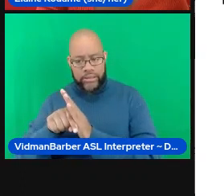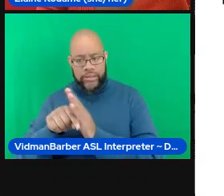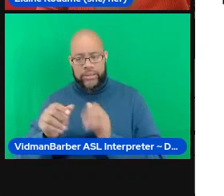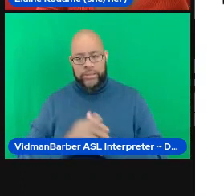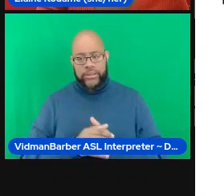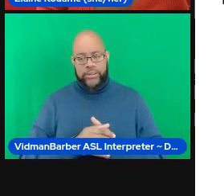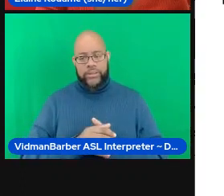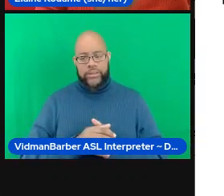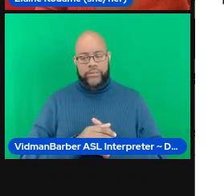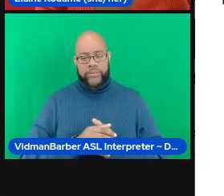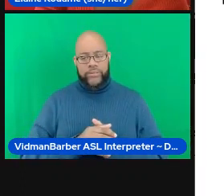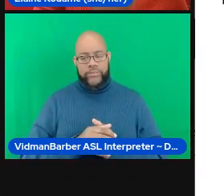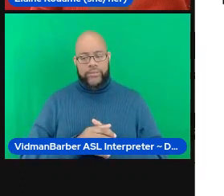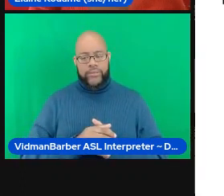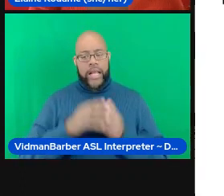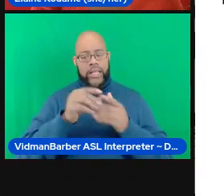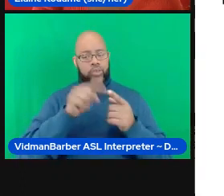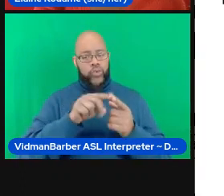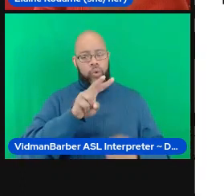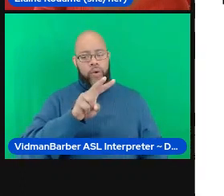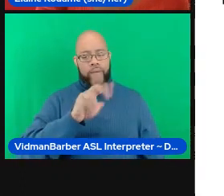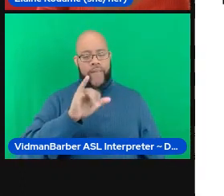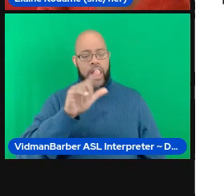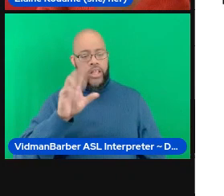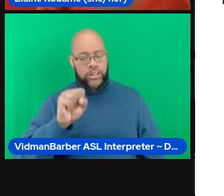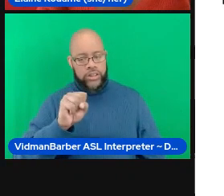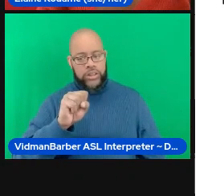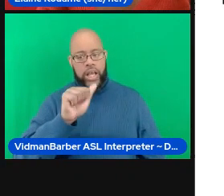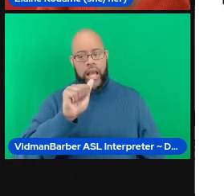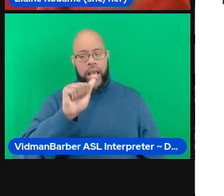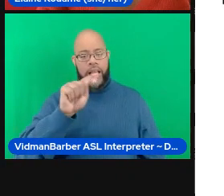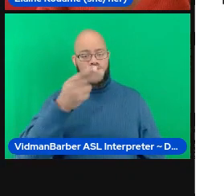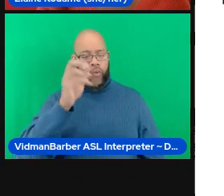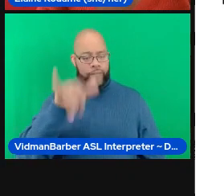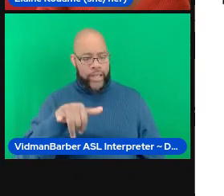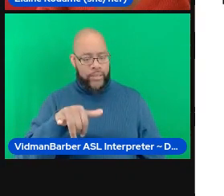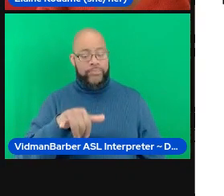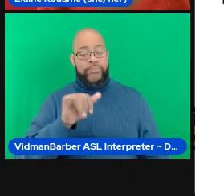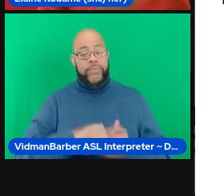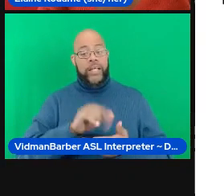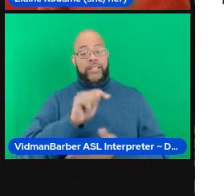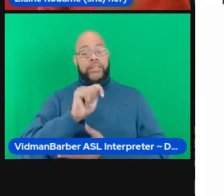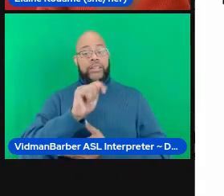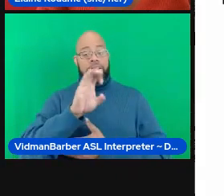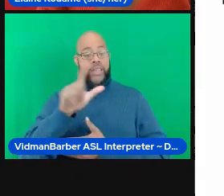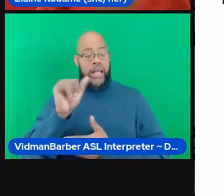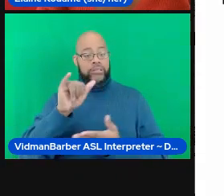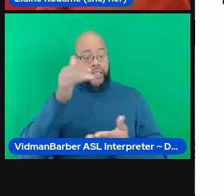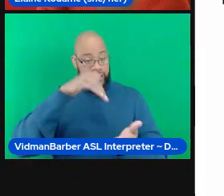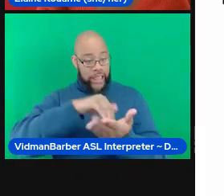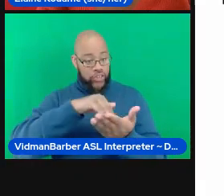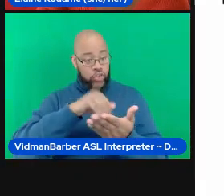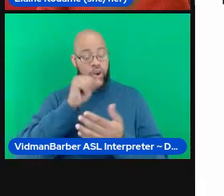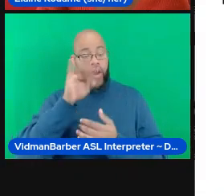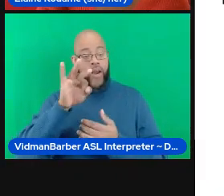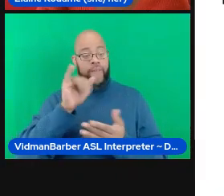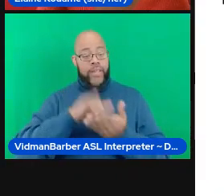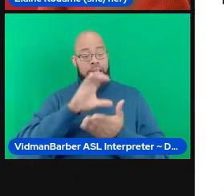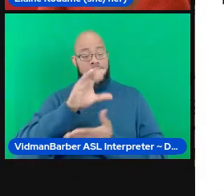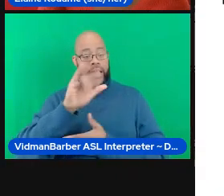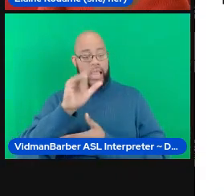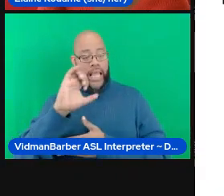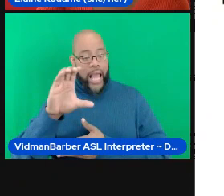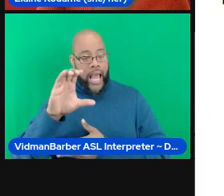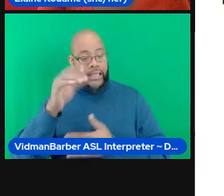villus atrophy. So this puts the gluten-specific Th1 T cells at the center of celiac disease. So